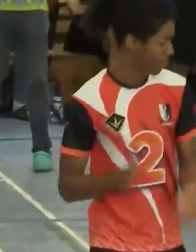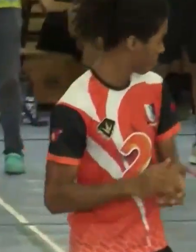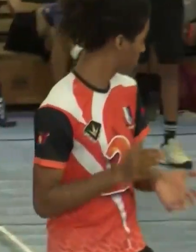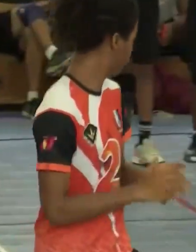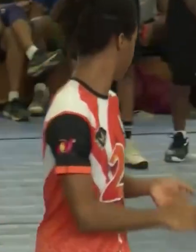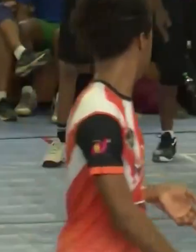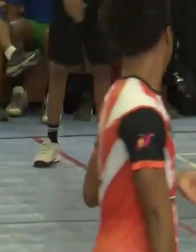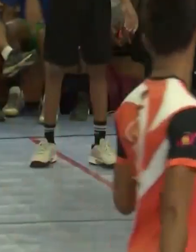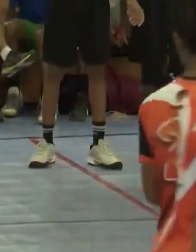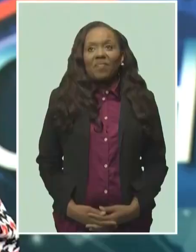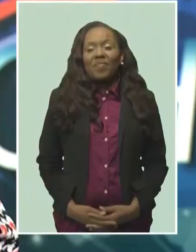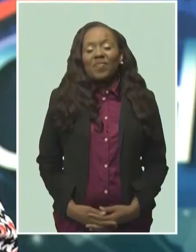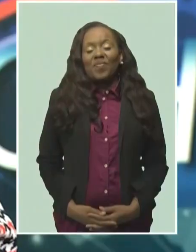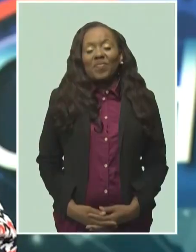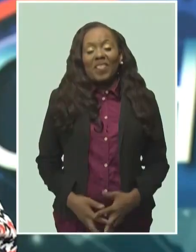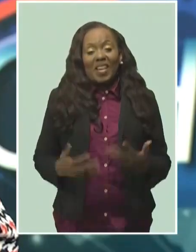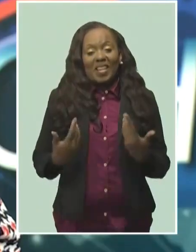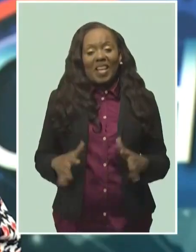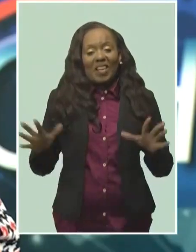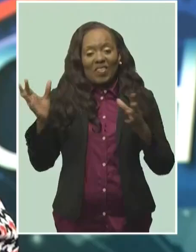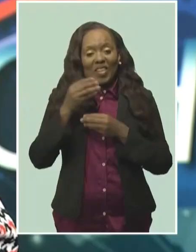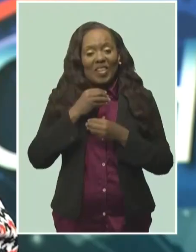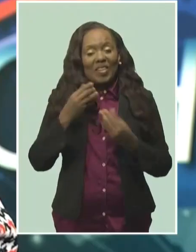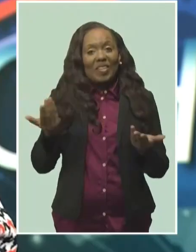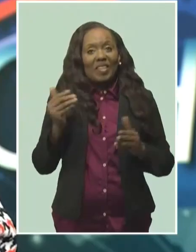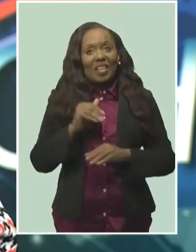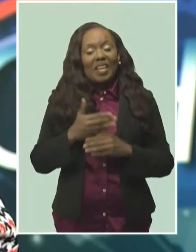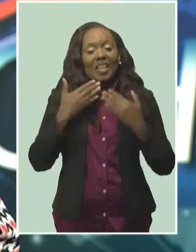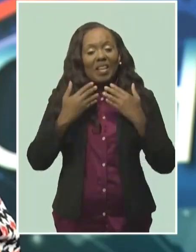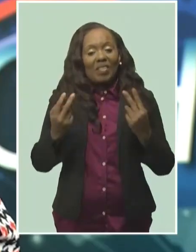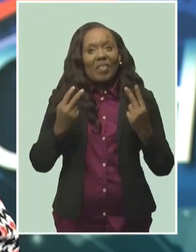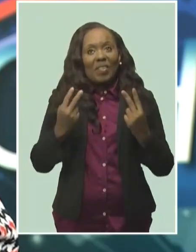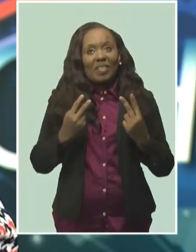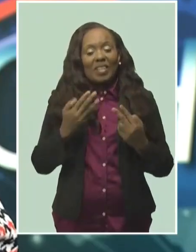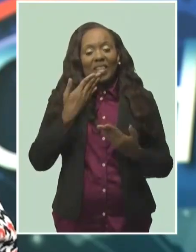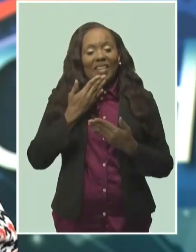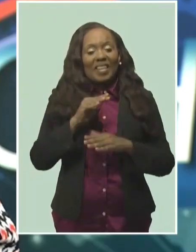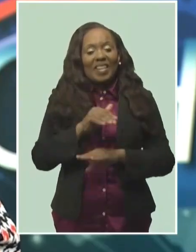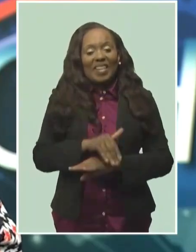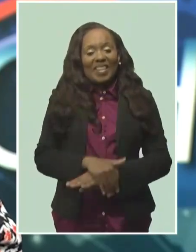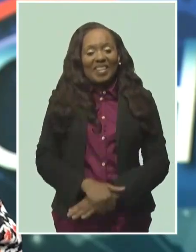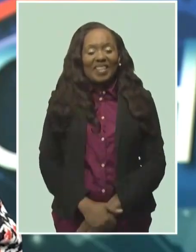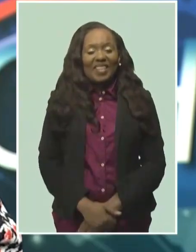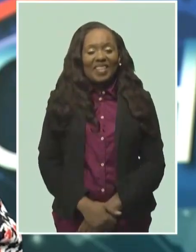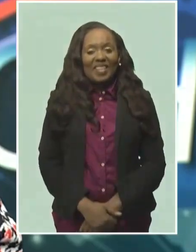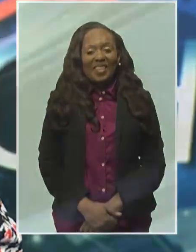CBC Sports. And that's our news for tonight. Thanks for joining us. Good night.